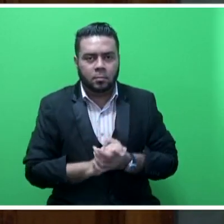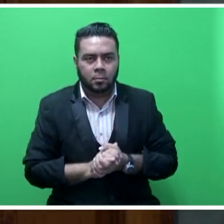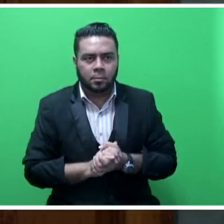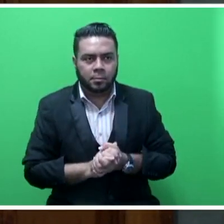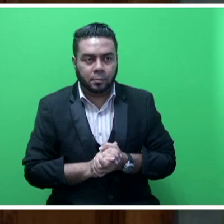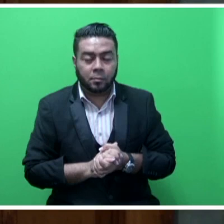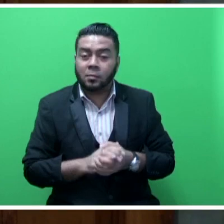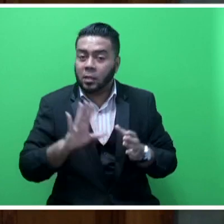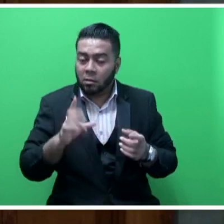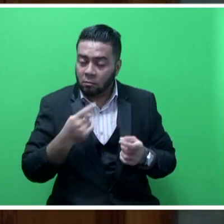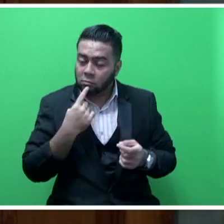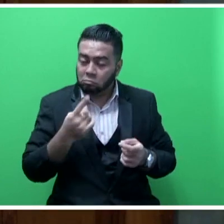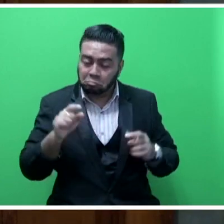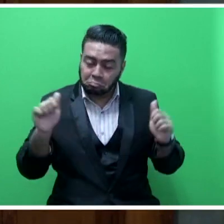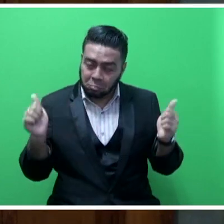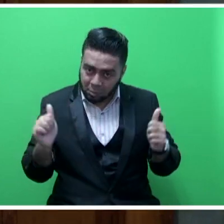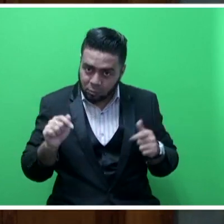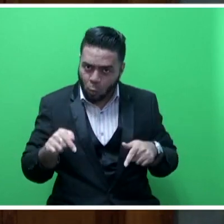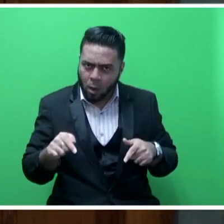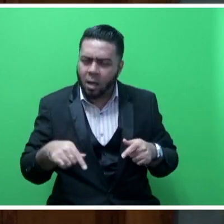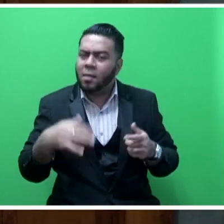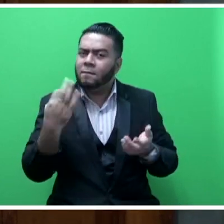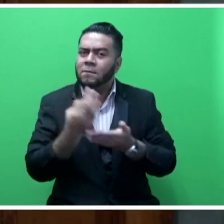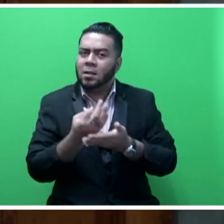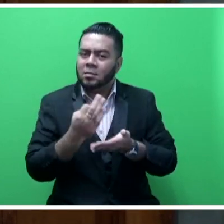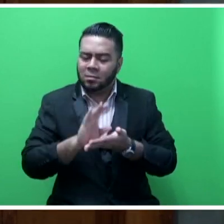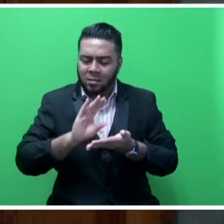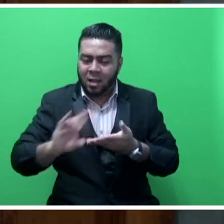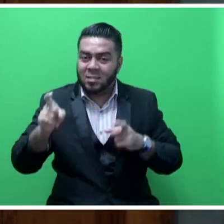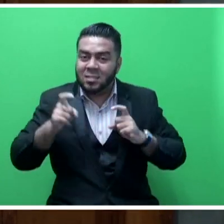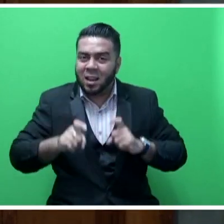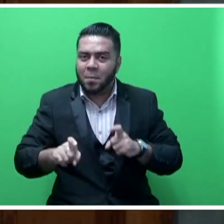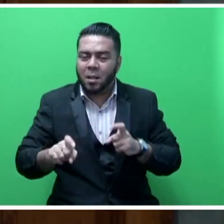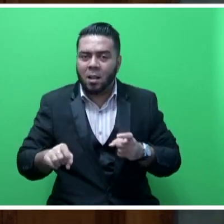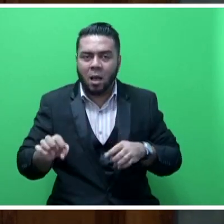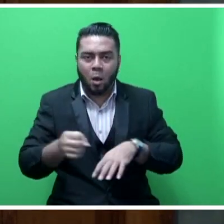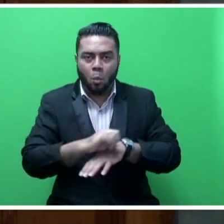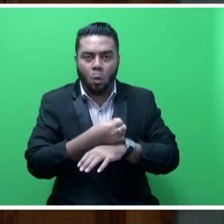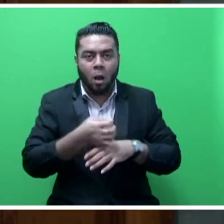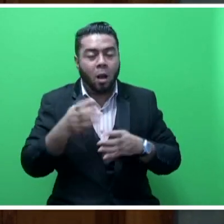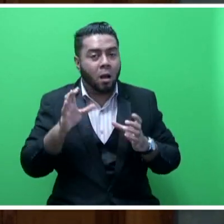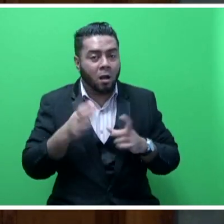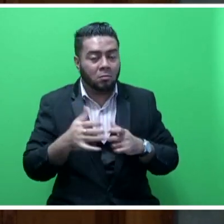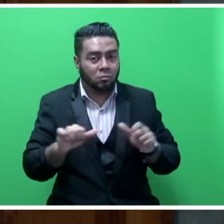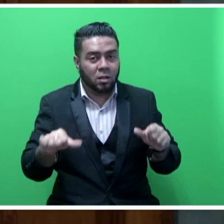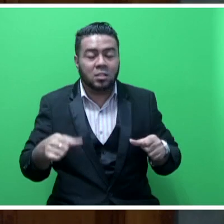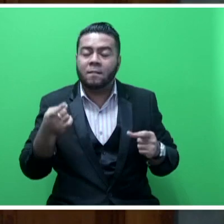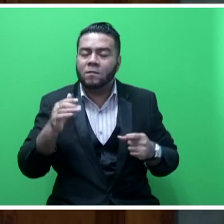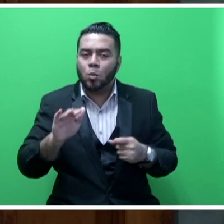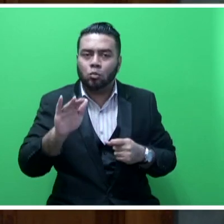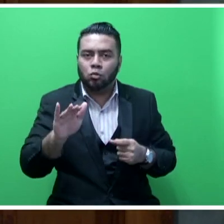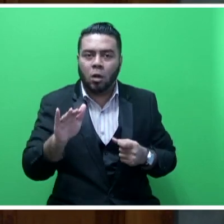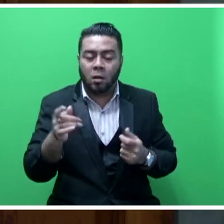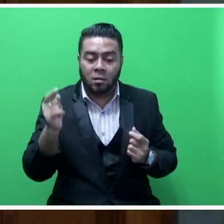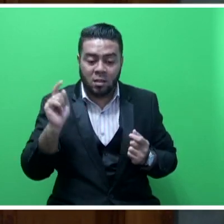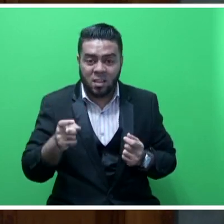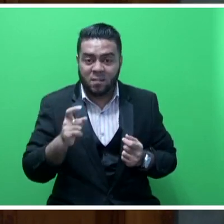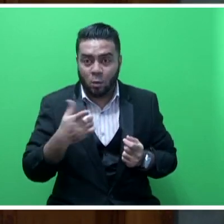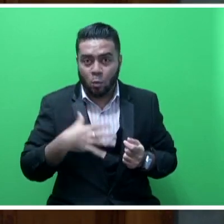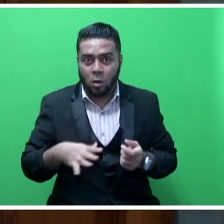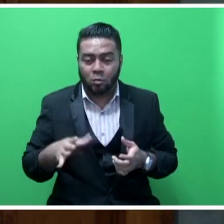In having said that, Honourable Speaker, ocean farming and sustainable aquaculture practices is the future if we are